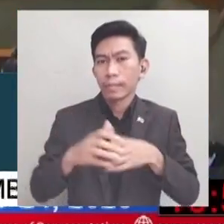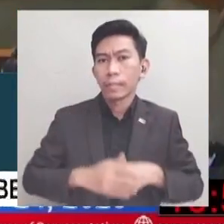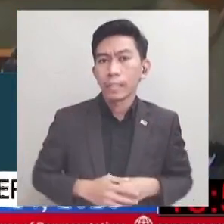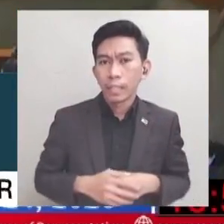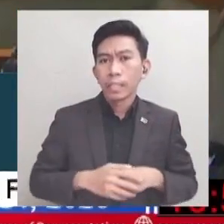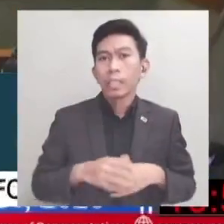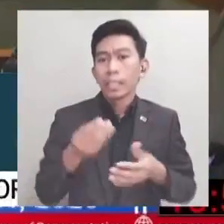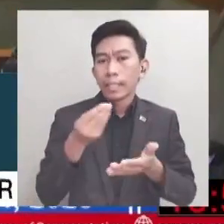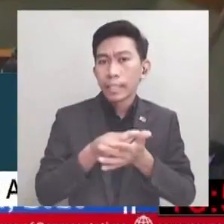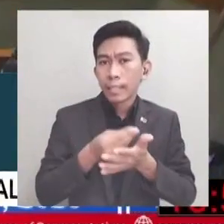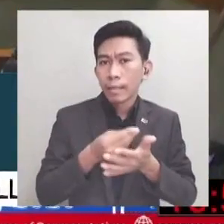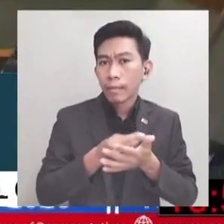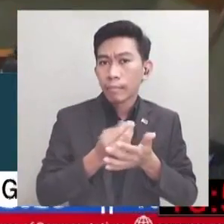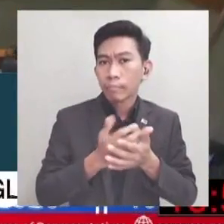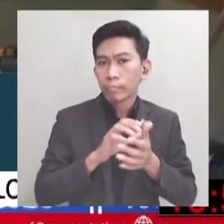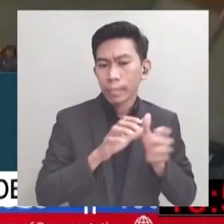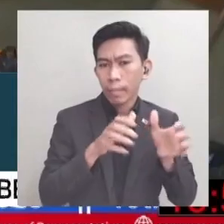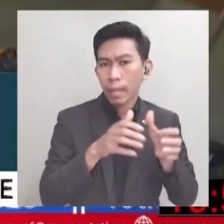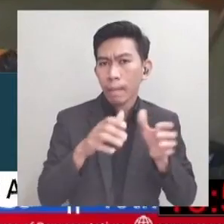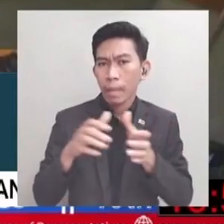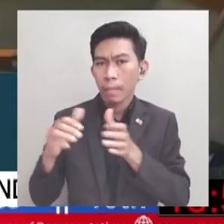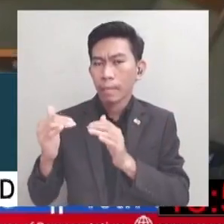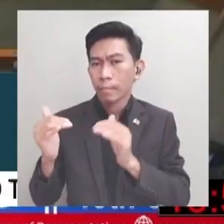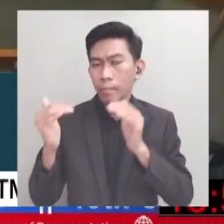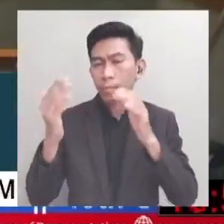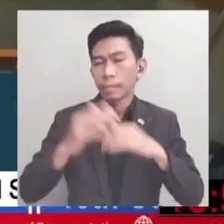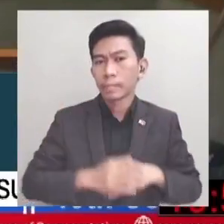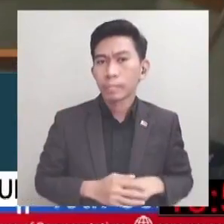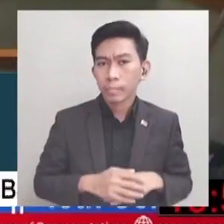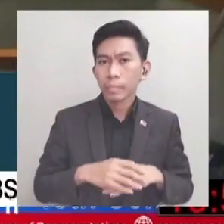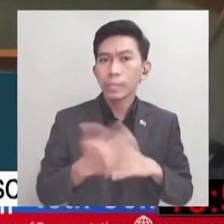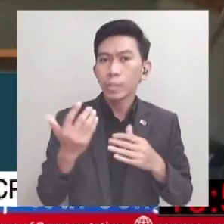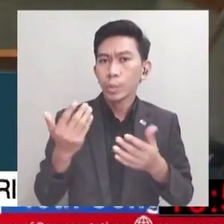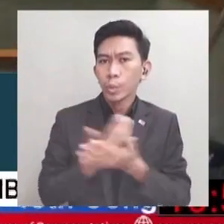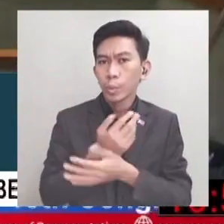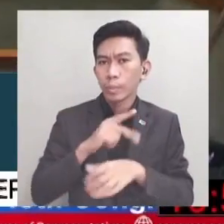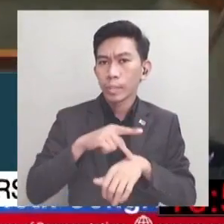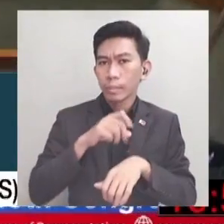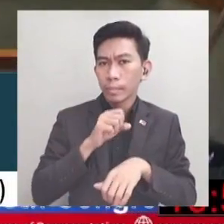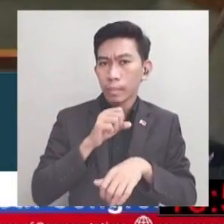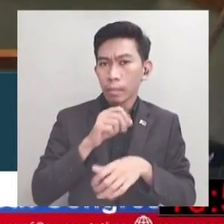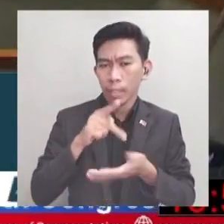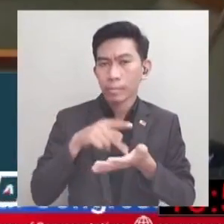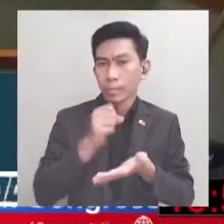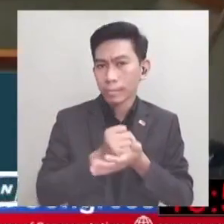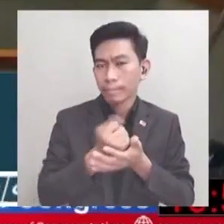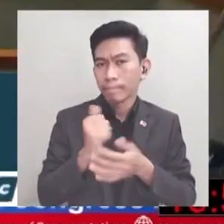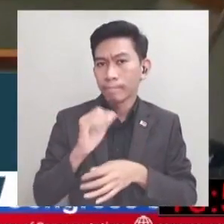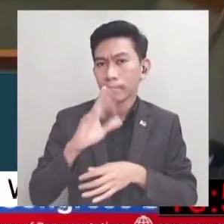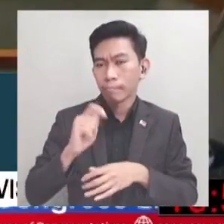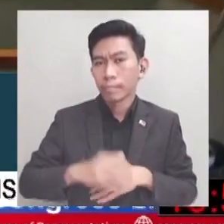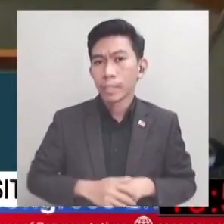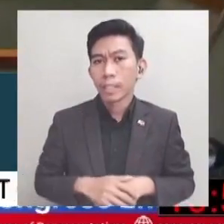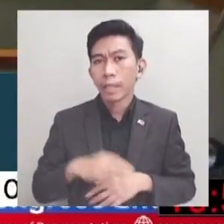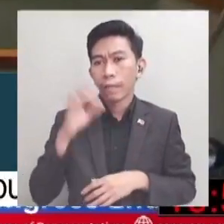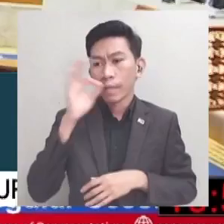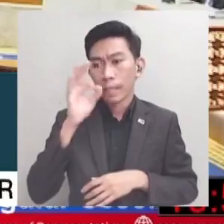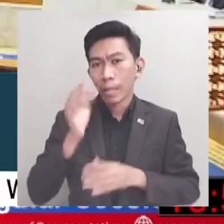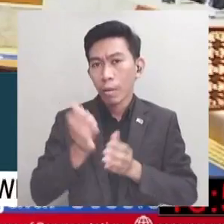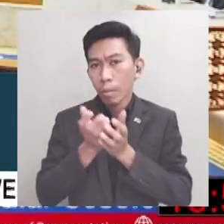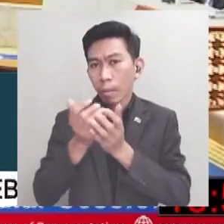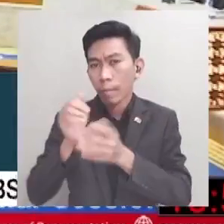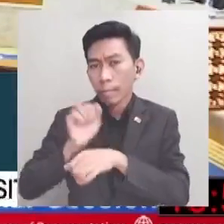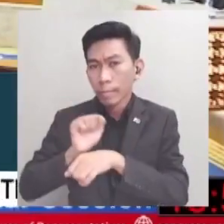to energy bill, new Philippine Passport Act, Magna Carta of Filipino Seafarers, National Employment Action